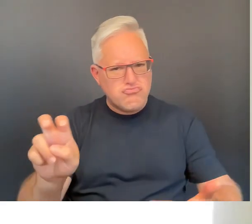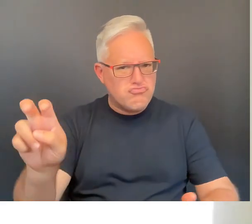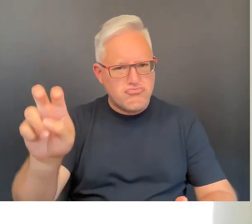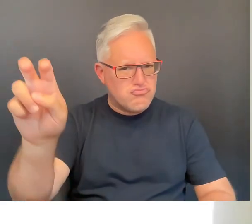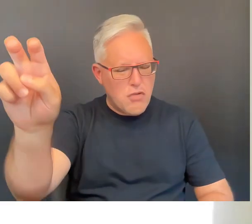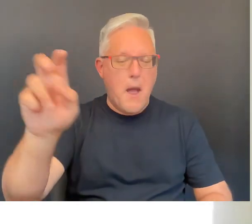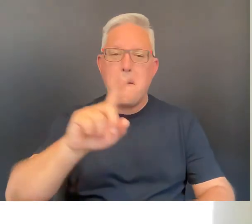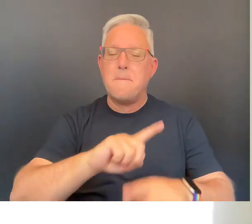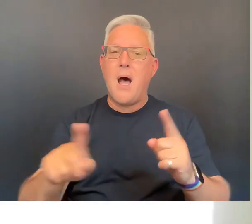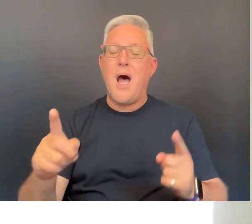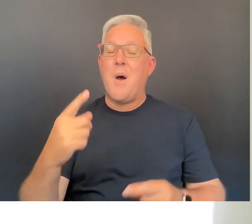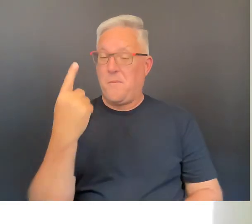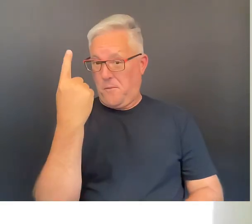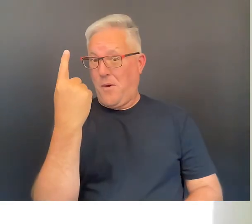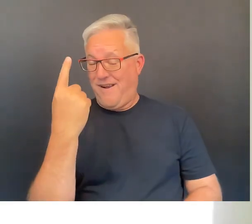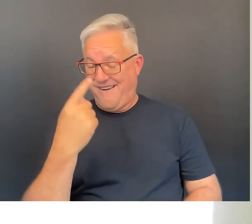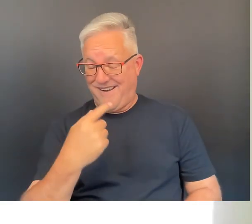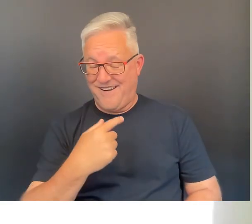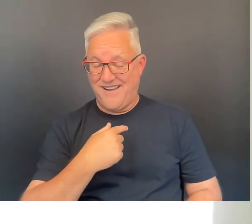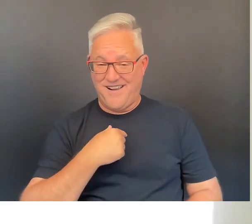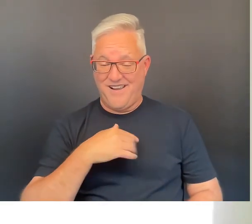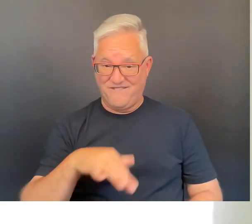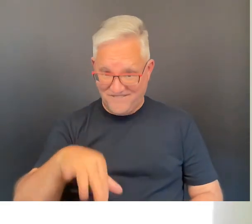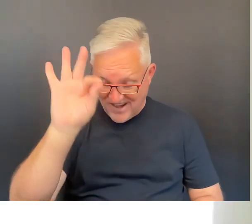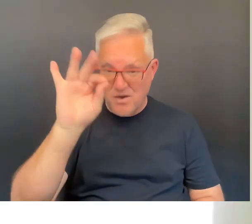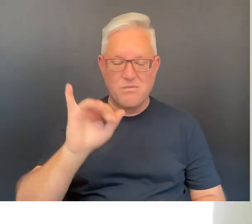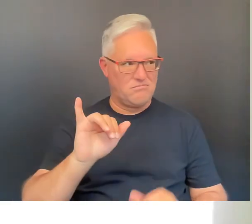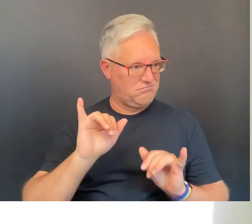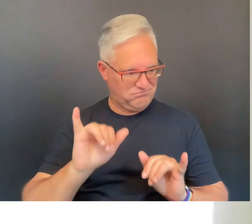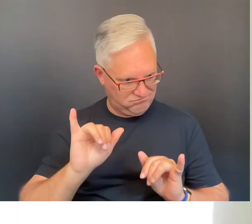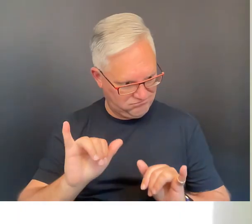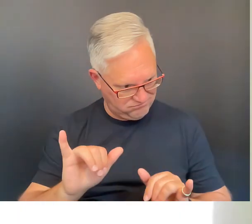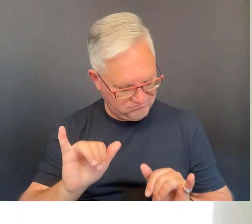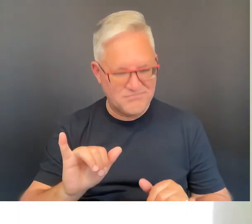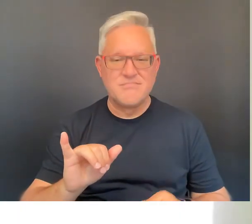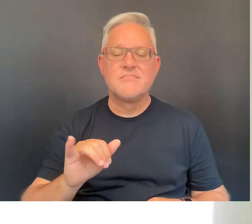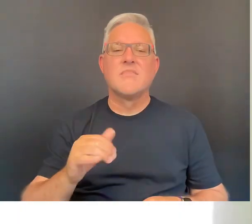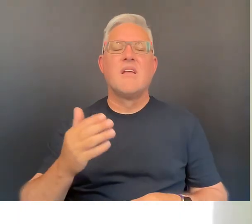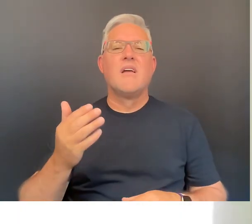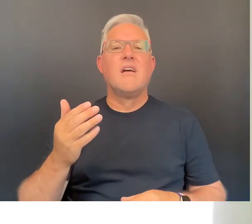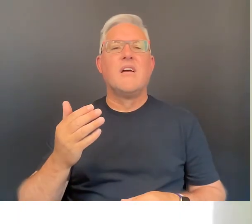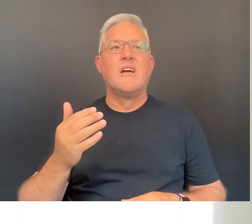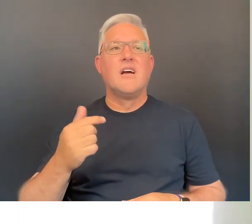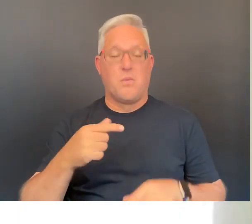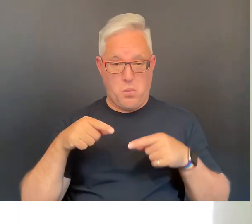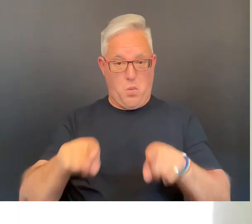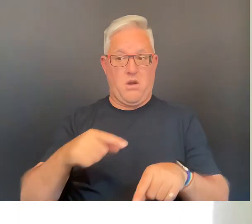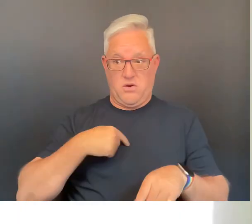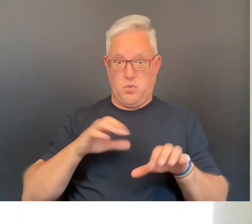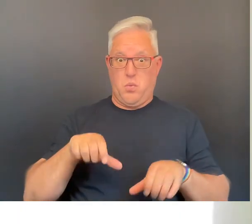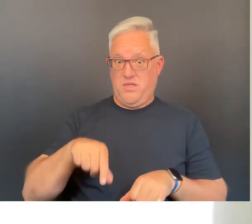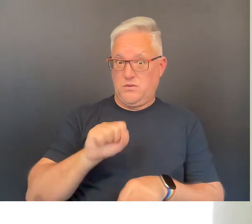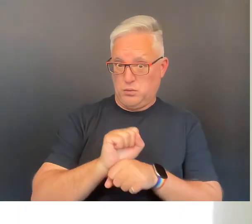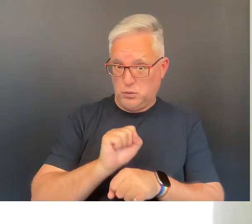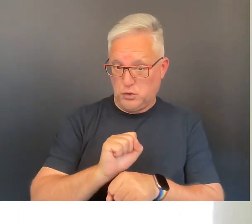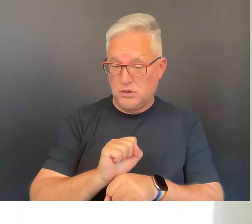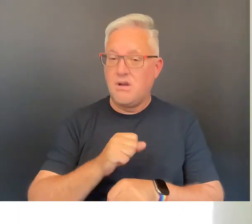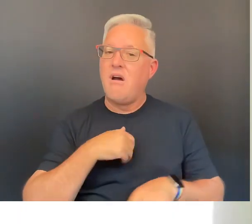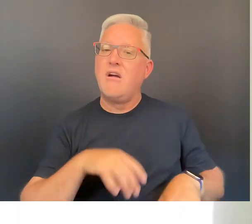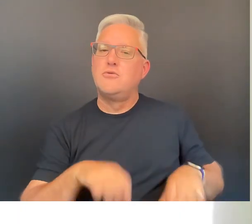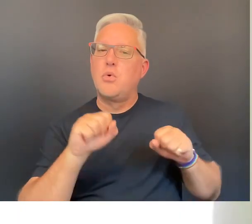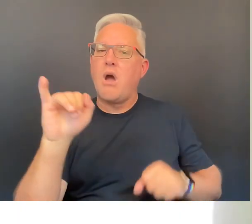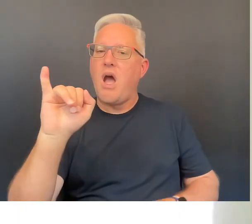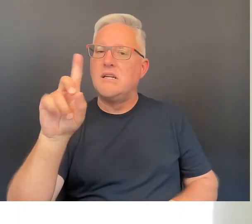I found at one moment in my journey in my life is that when I was doing this work, I retook